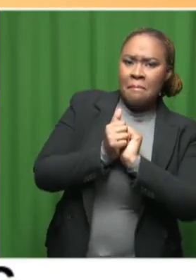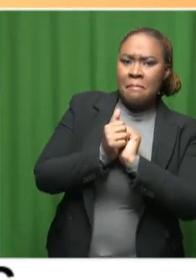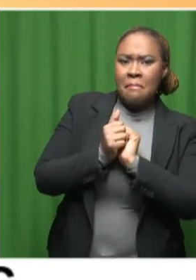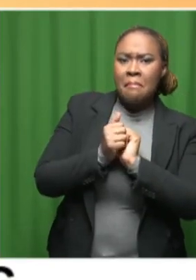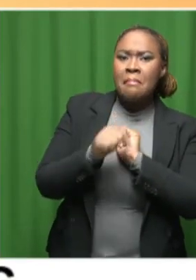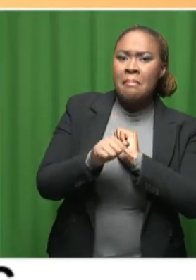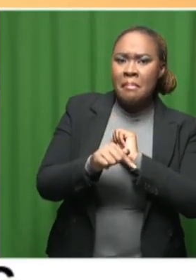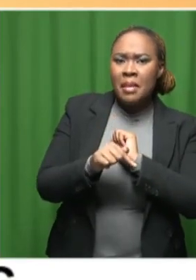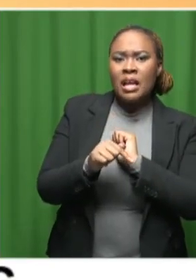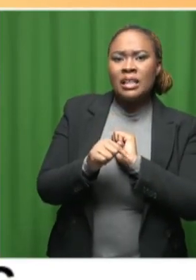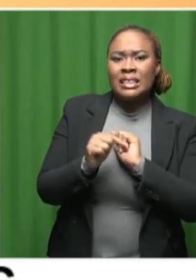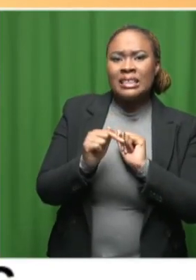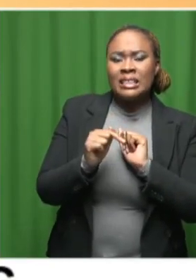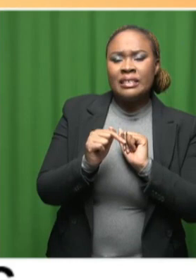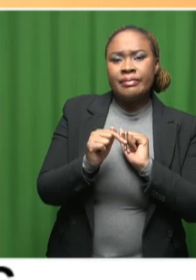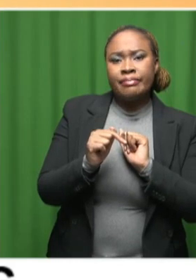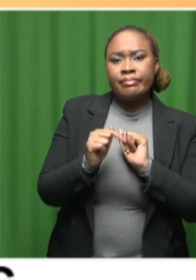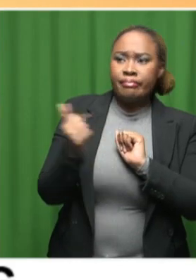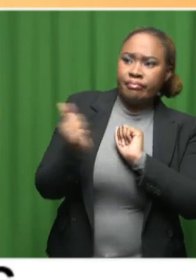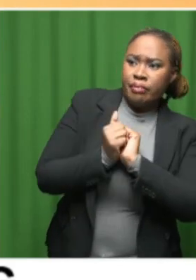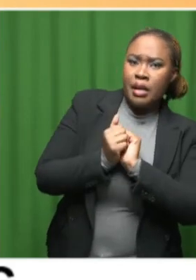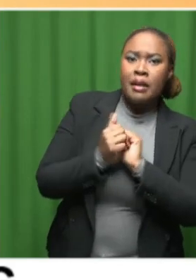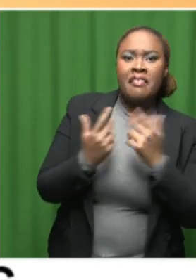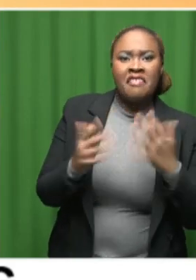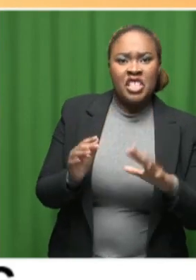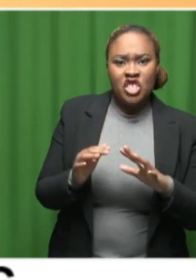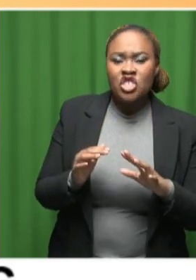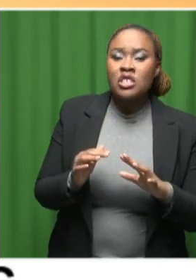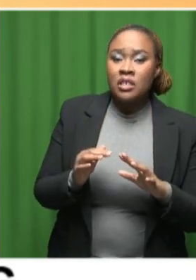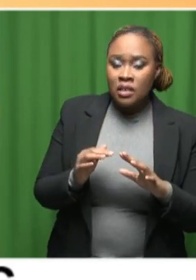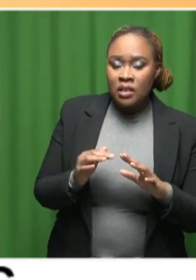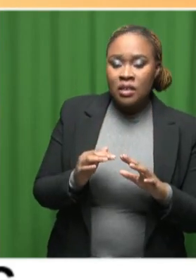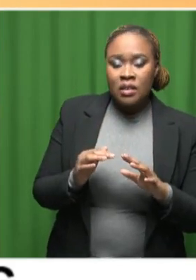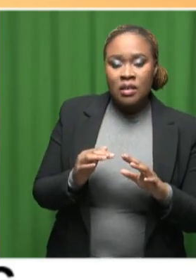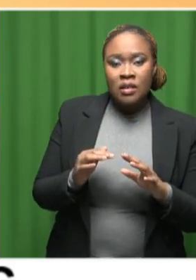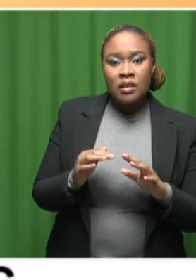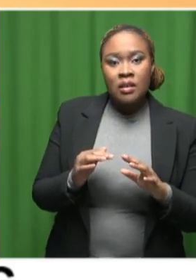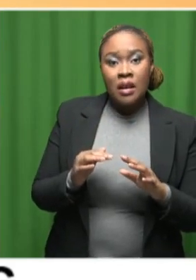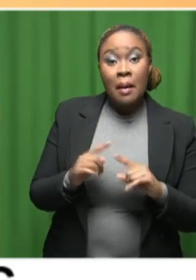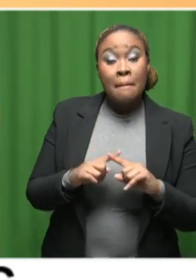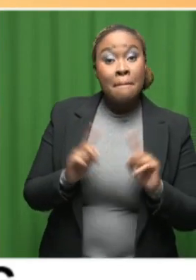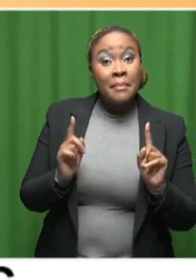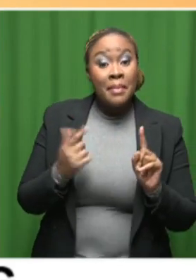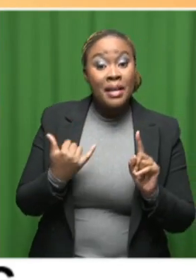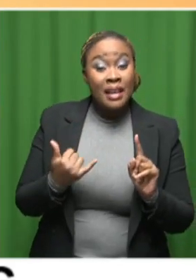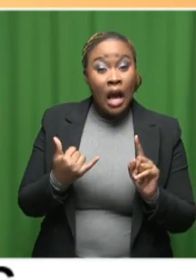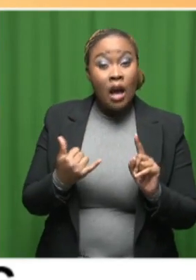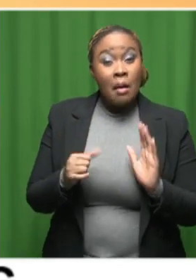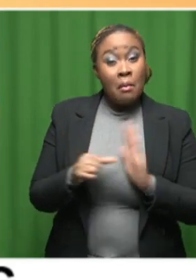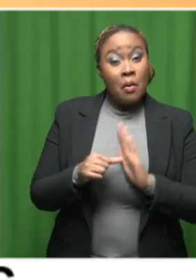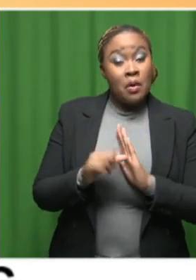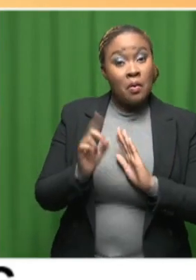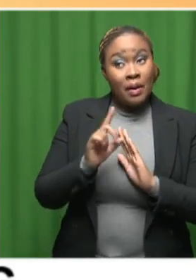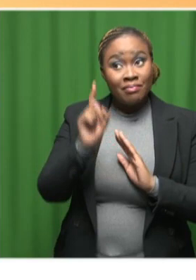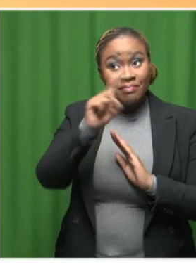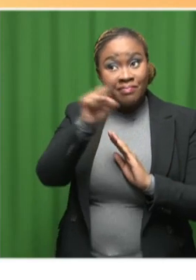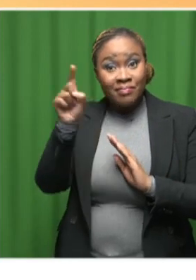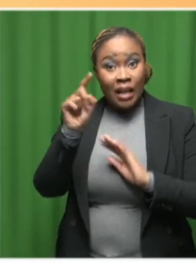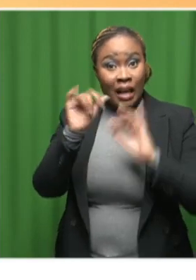we've established partnerships with them. And the primary thing to reflect on here is that the drug